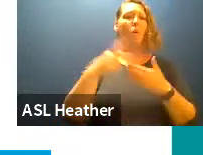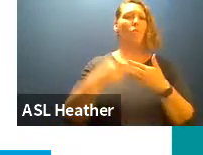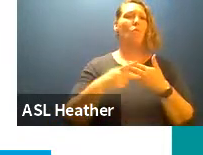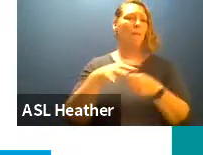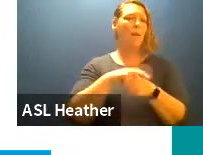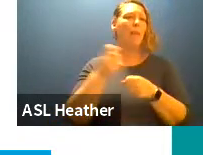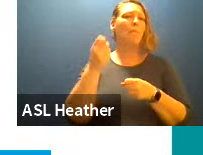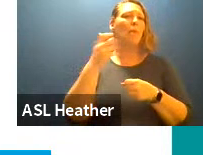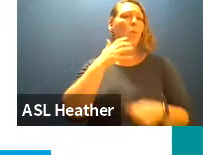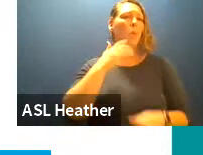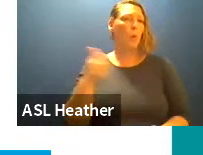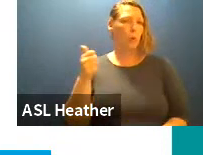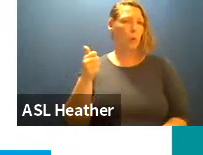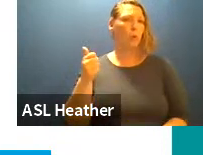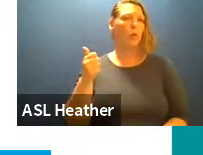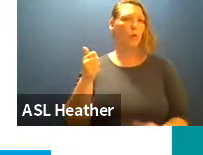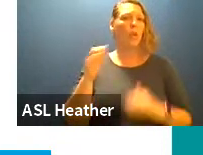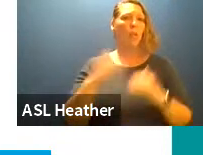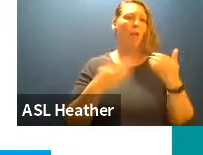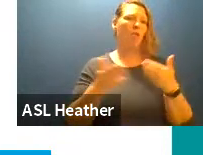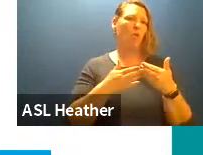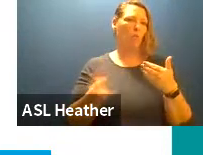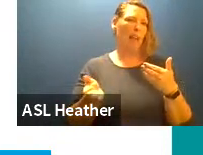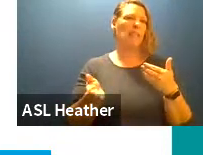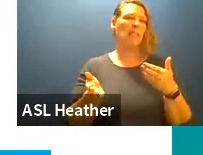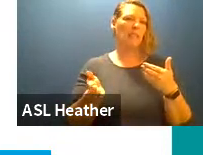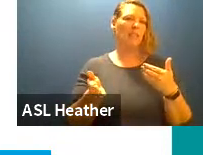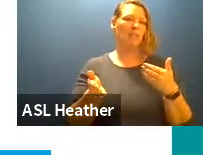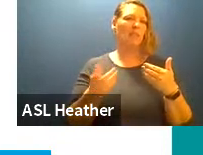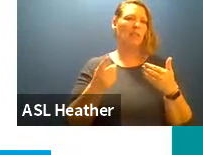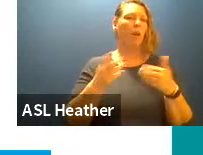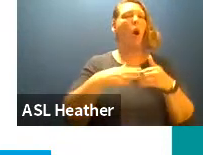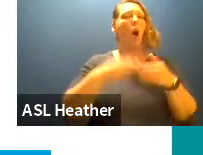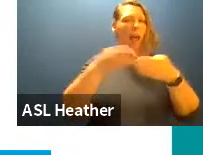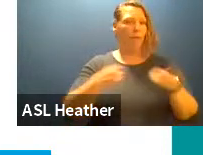older than the rest of the region on average.